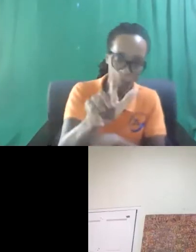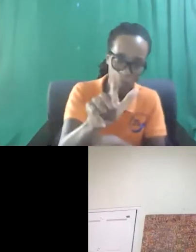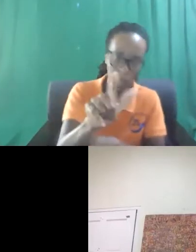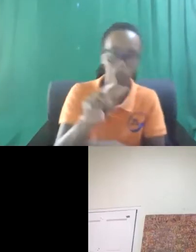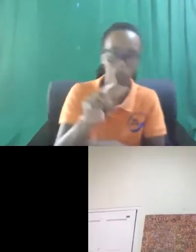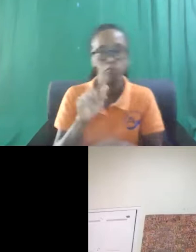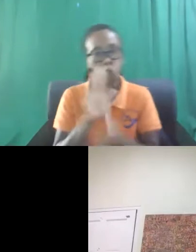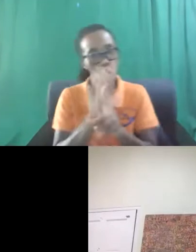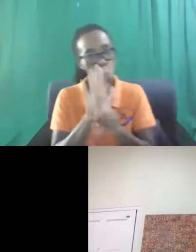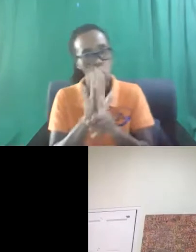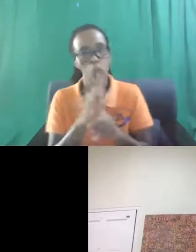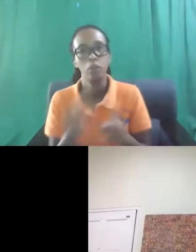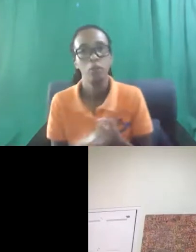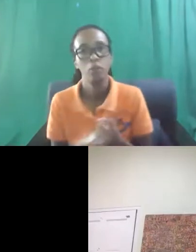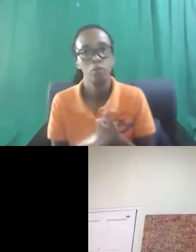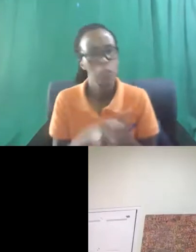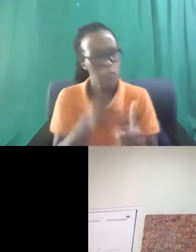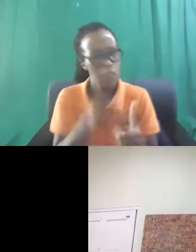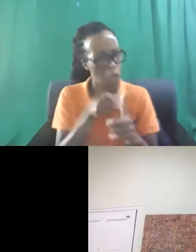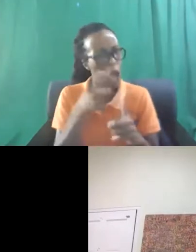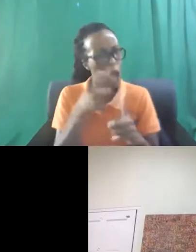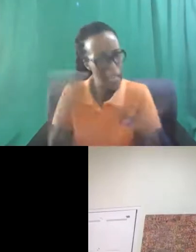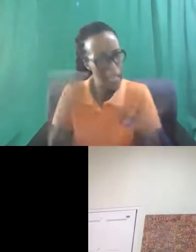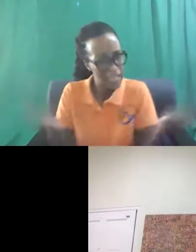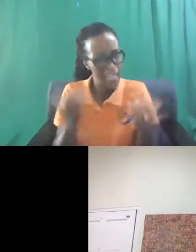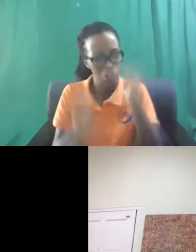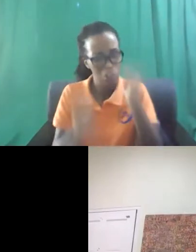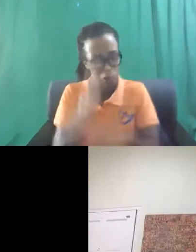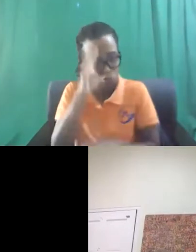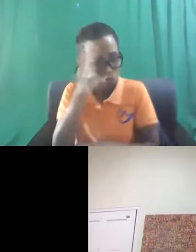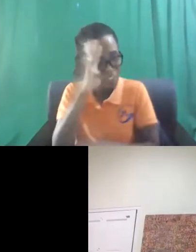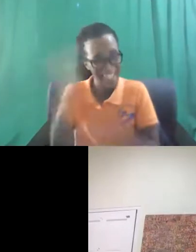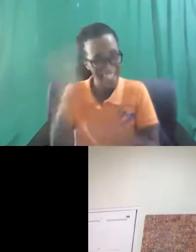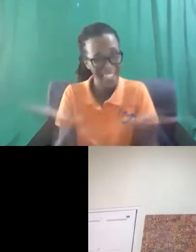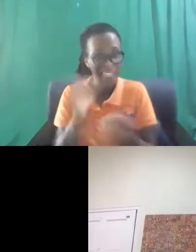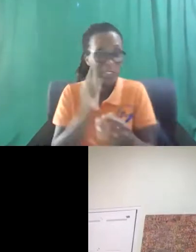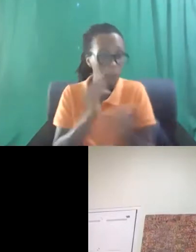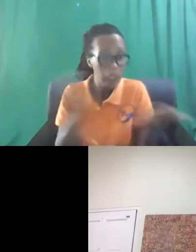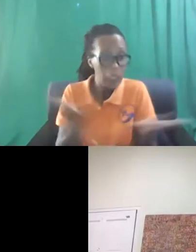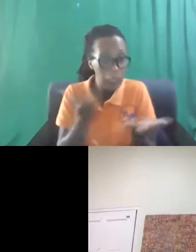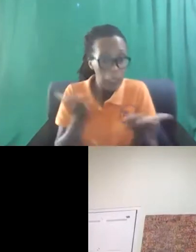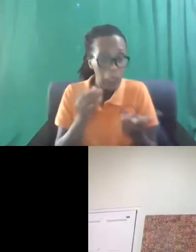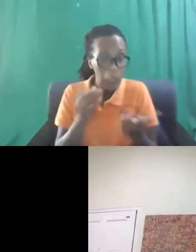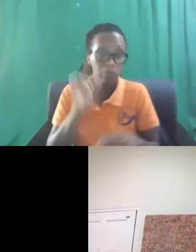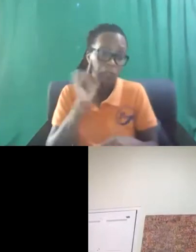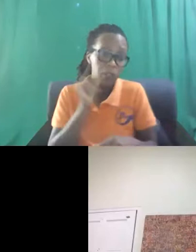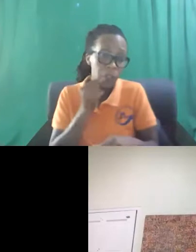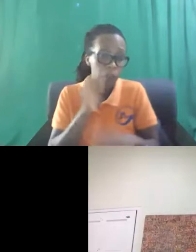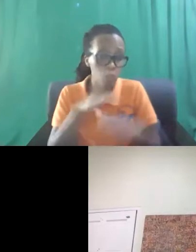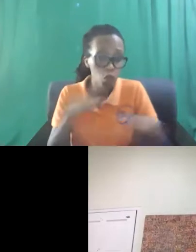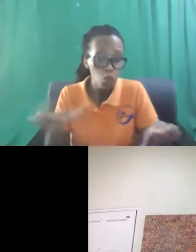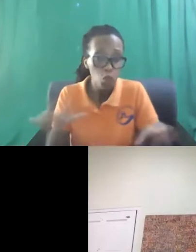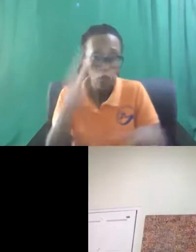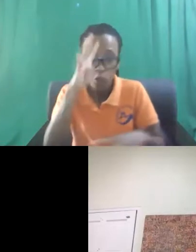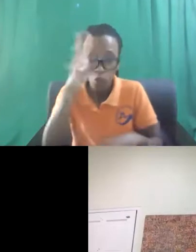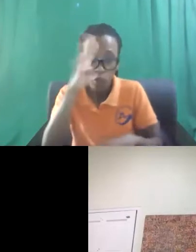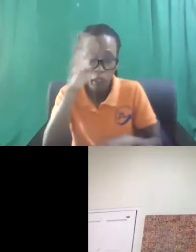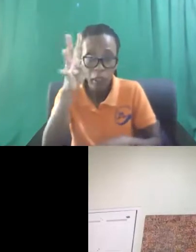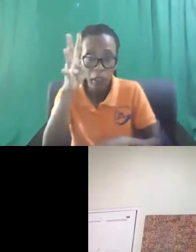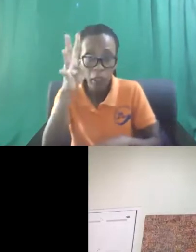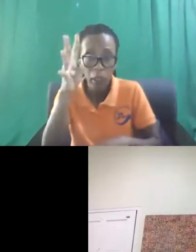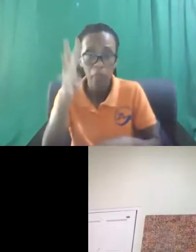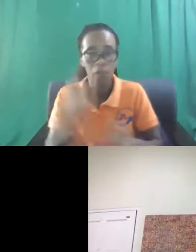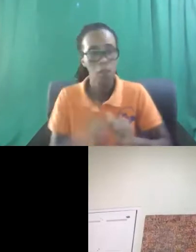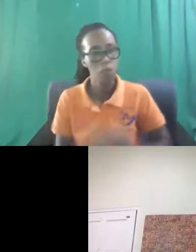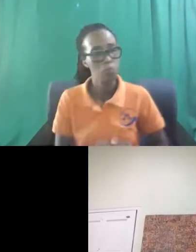Language. And that comes from here. That was created here by deaf people here, deaf children mostly in the first instance, and spread